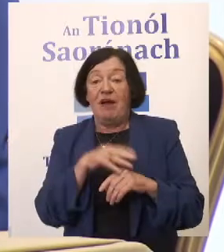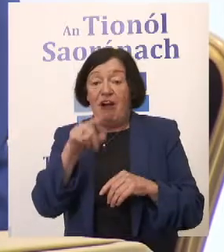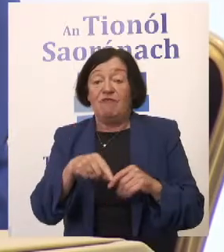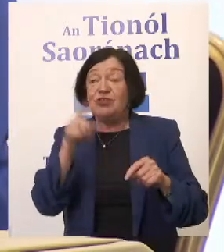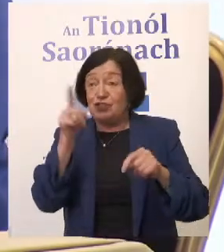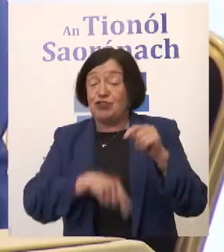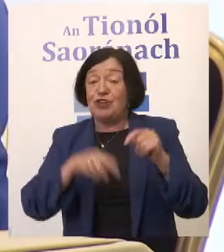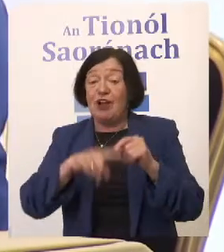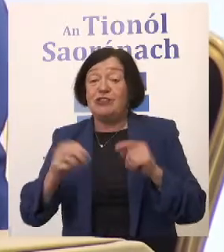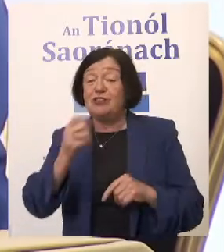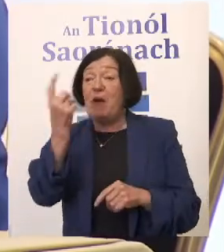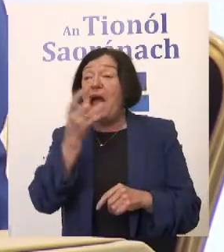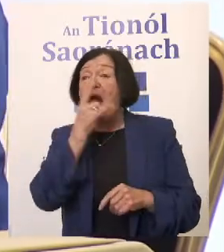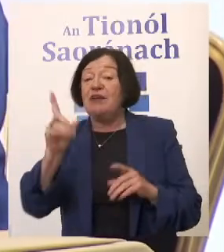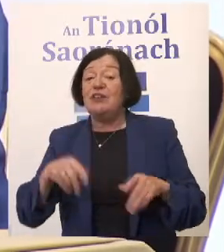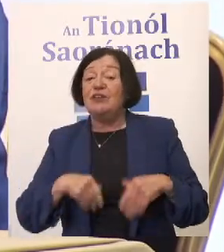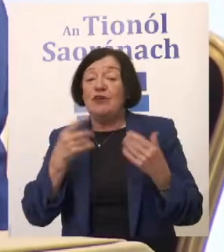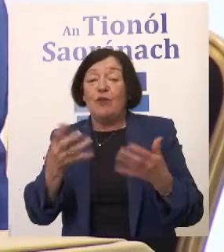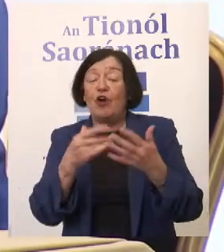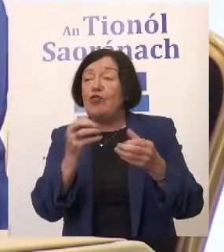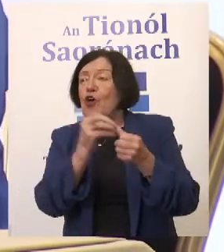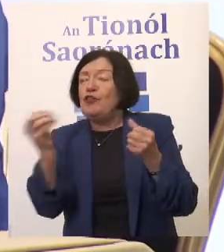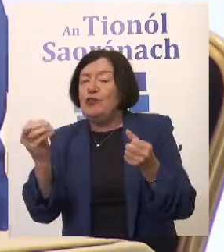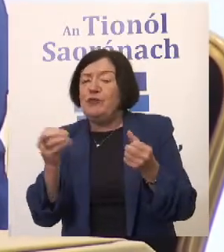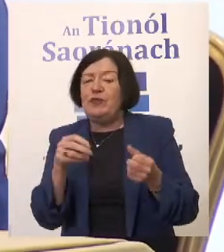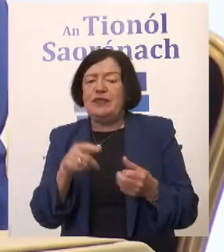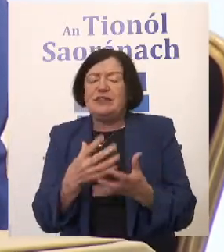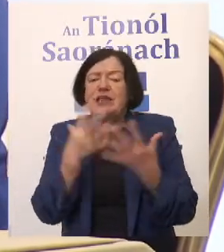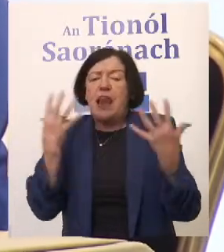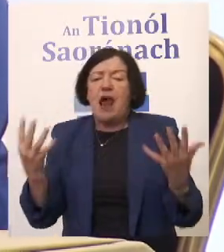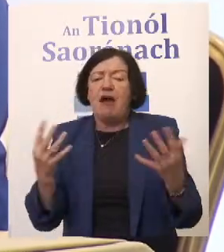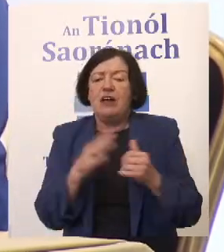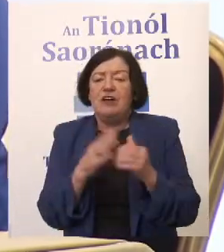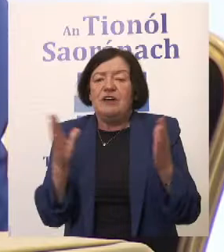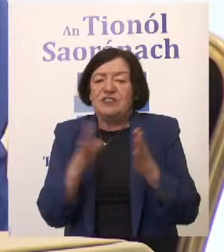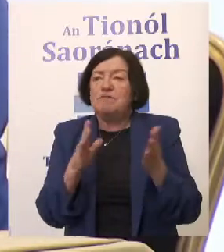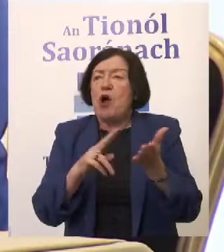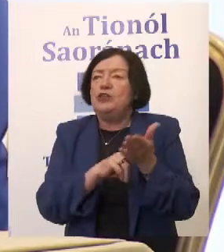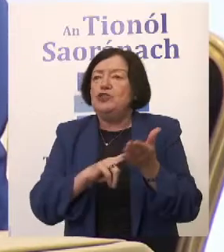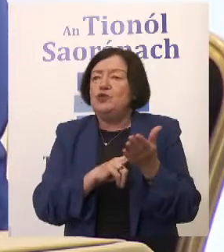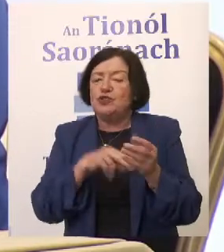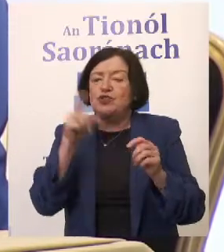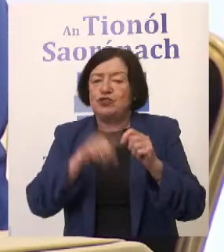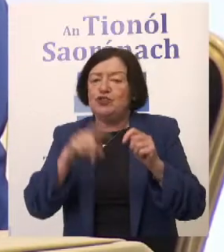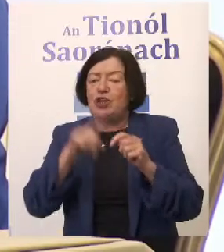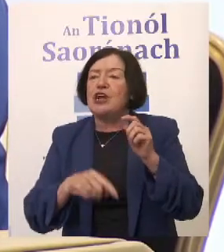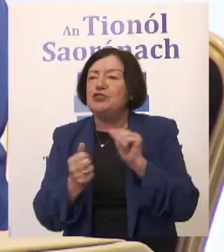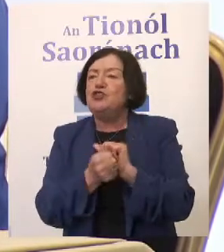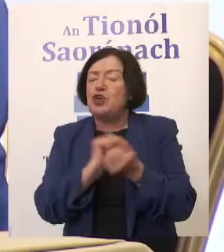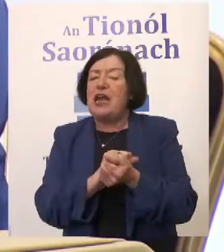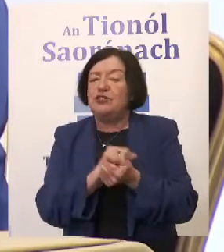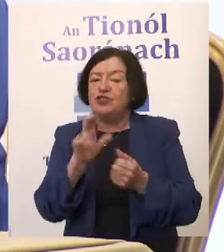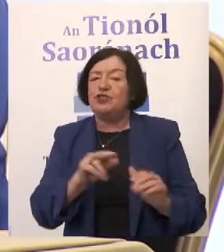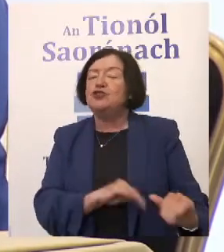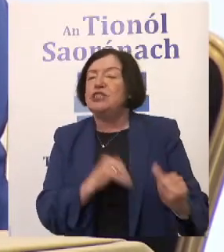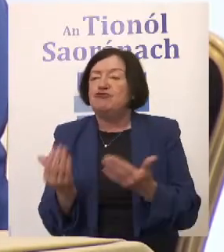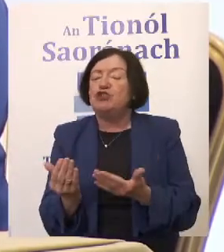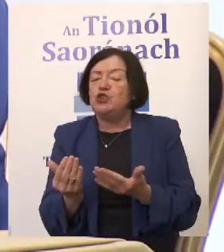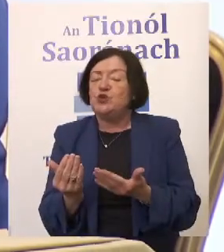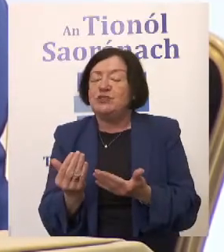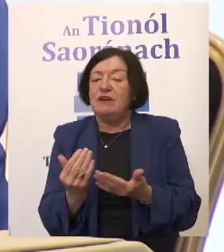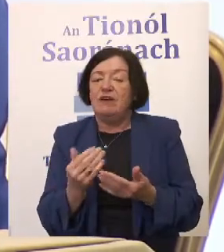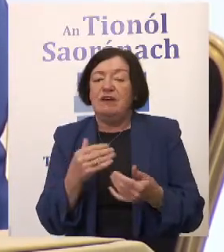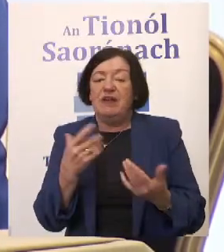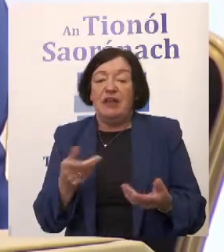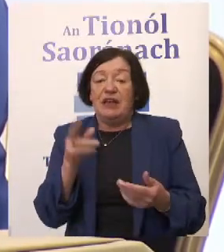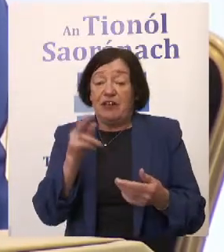charge. So, because somebody asked this morning what other kinds of things you do, there's lots of small user charge type changes you could introduce that